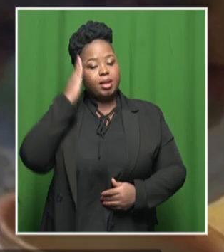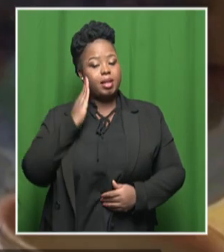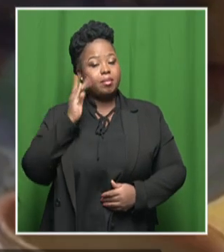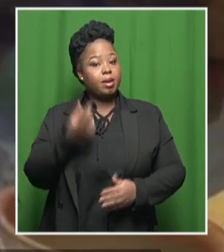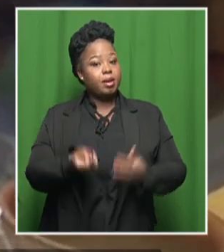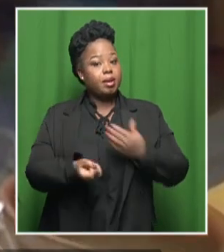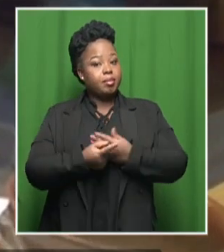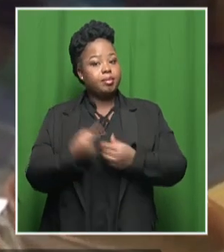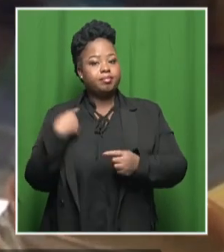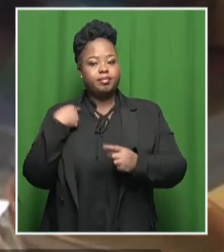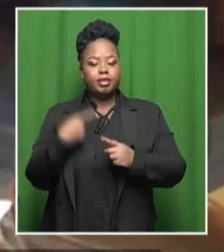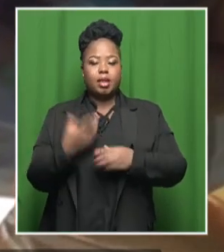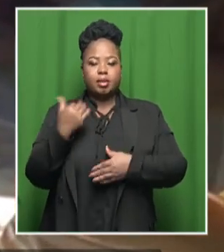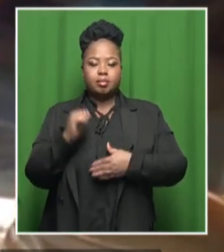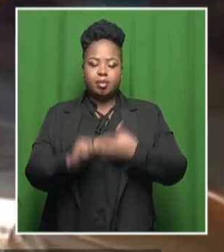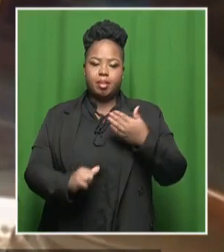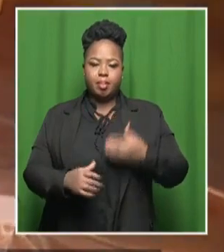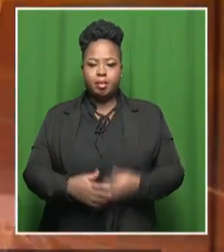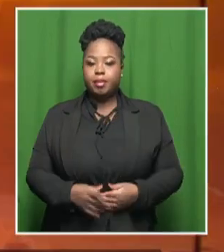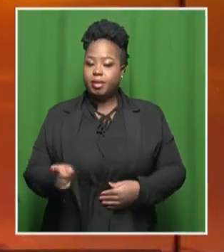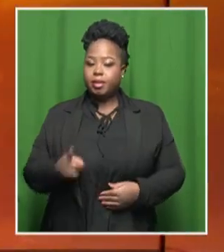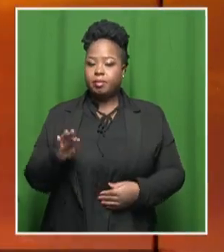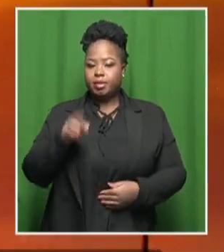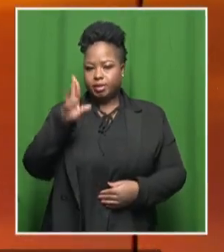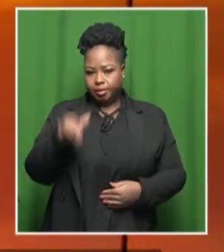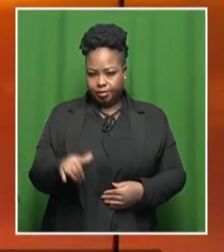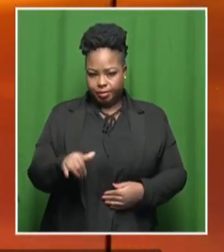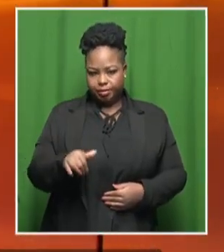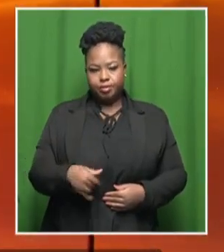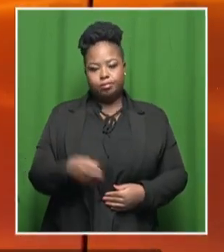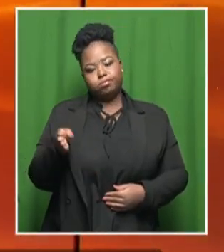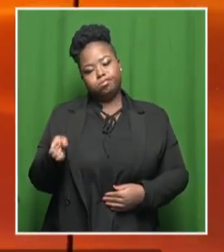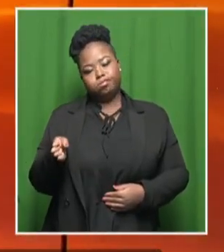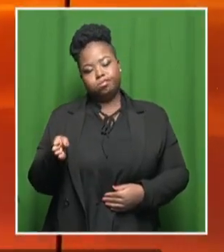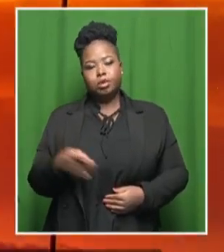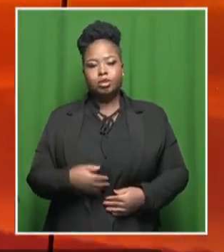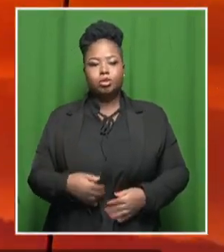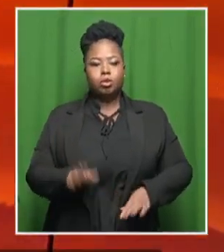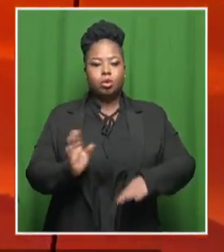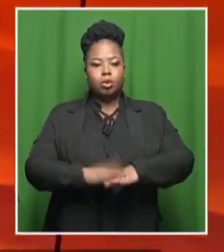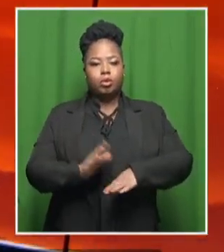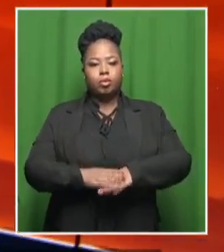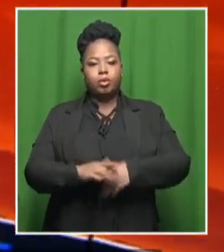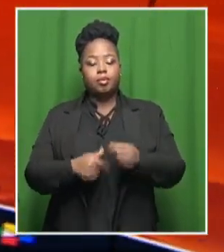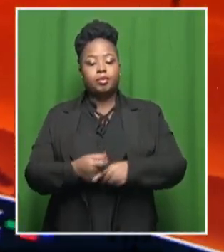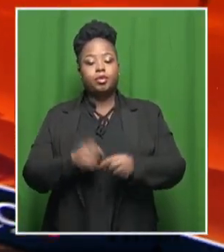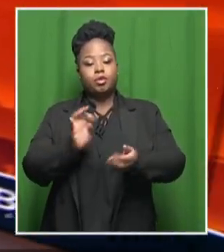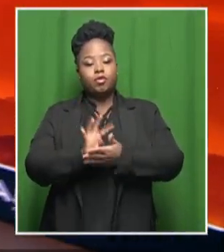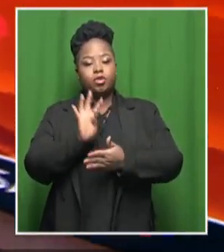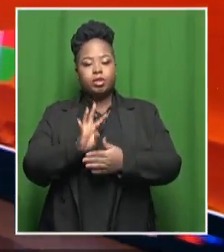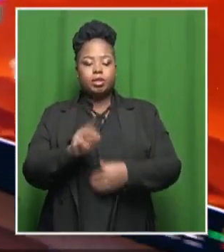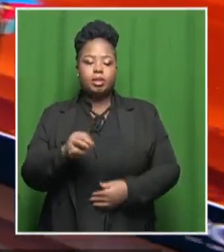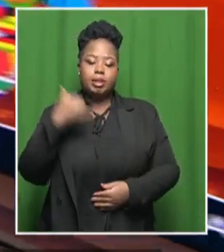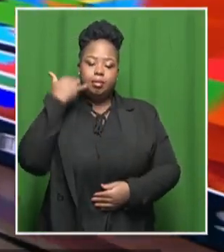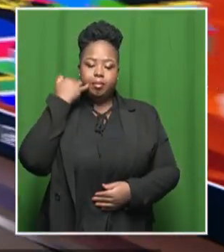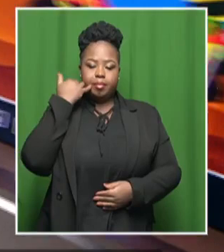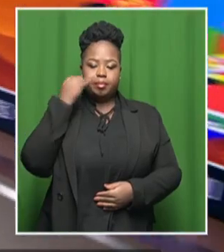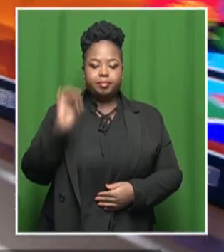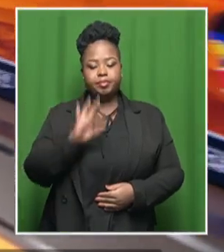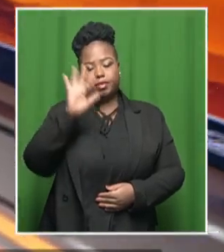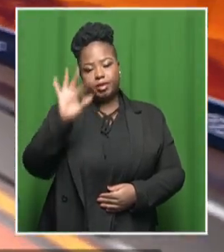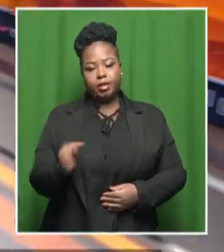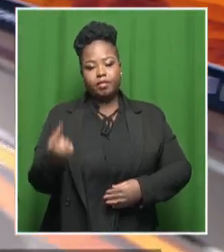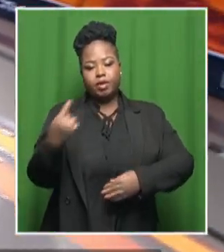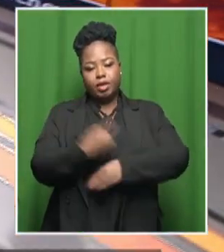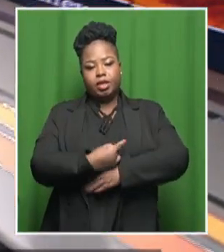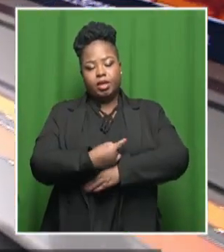held until last month. Professor Bathily joins us in studio to talk more about the 14th Thabo Mbeki Africa Day Lecture